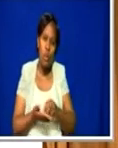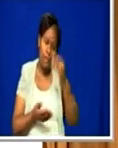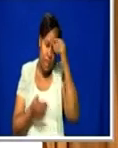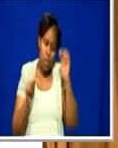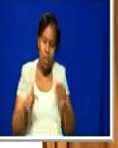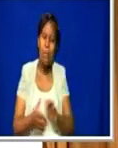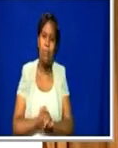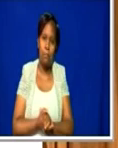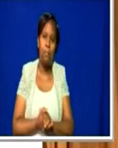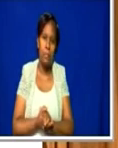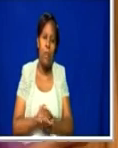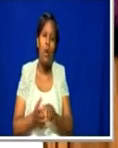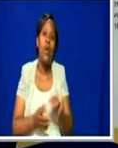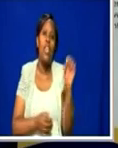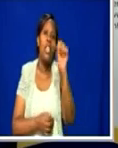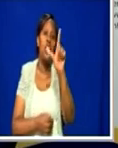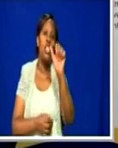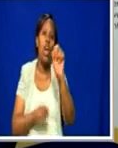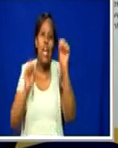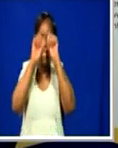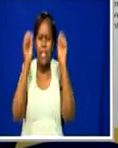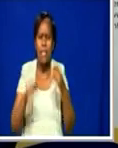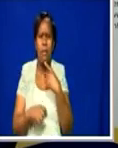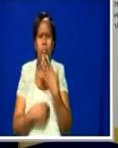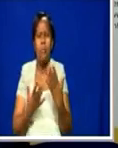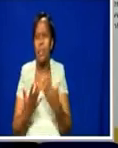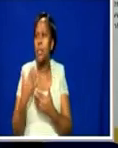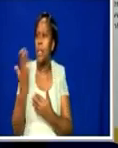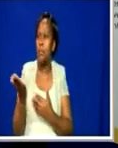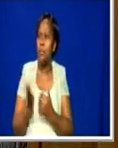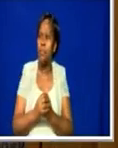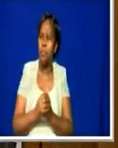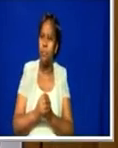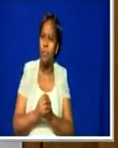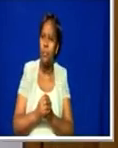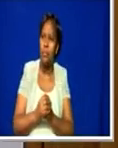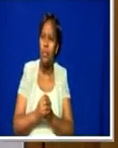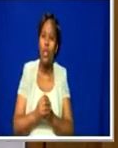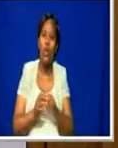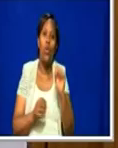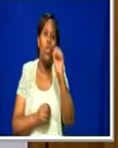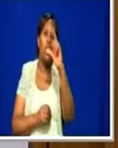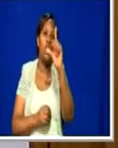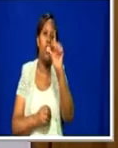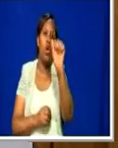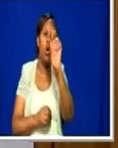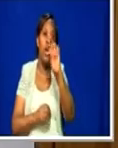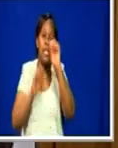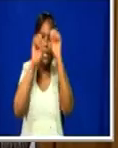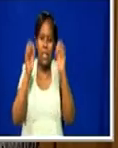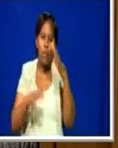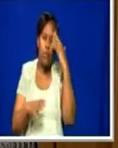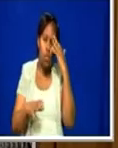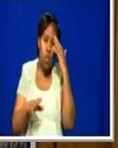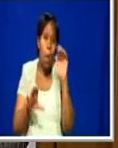learned from here right now about the solar system. Just to your camera kindly. Okay. Now, with the solar system, first we have to know the members of the